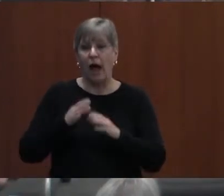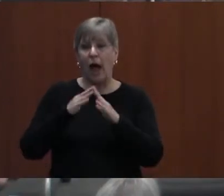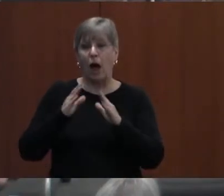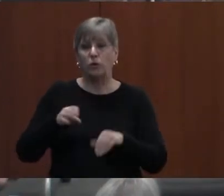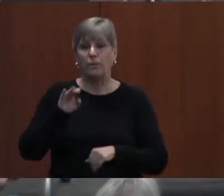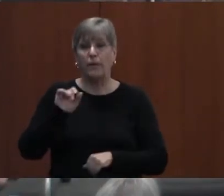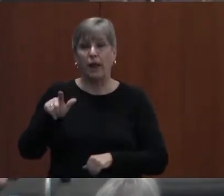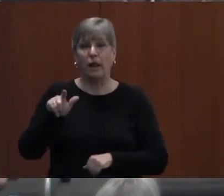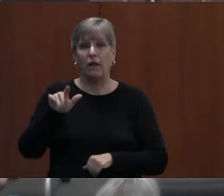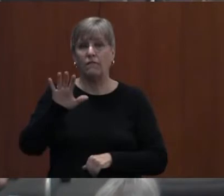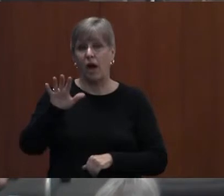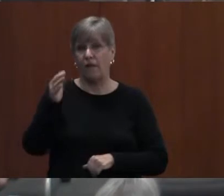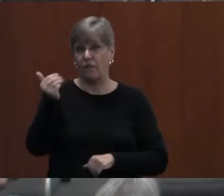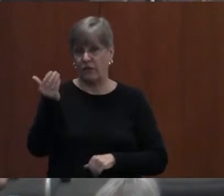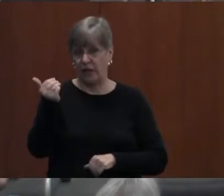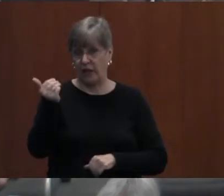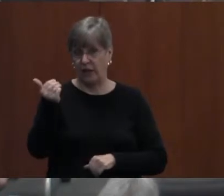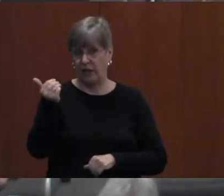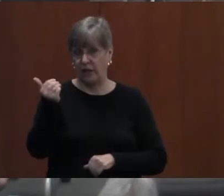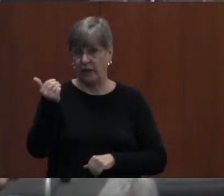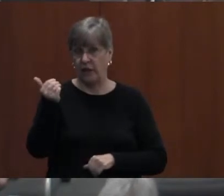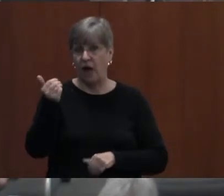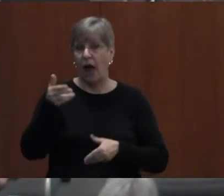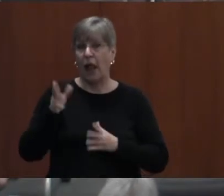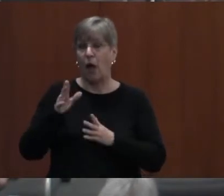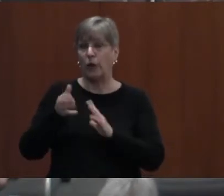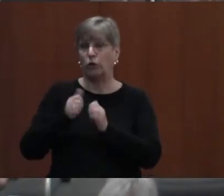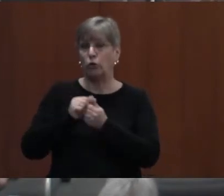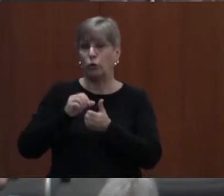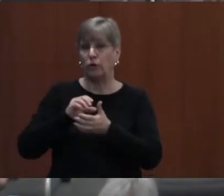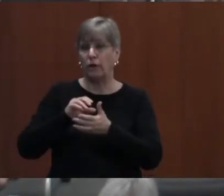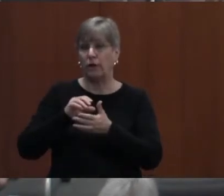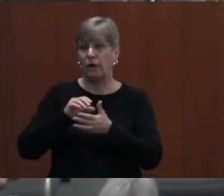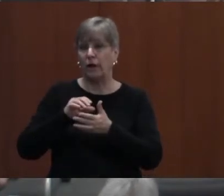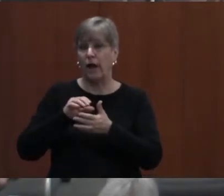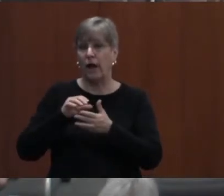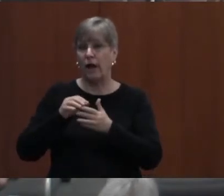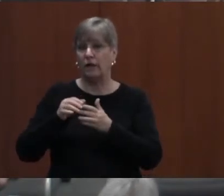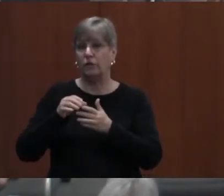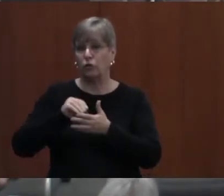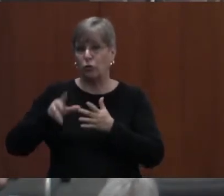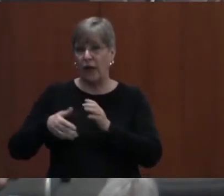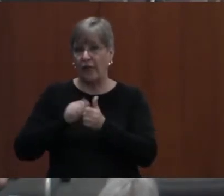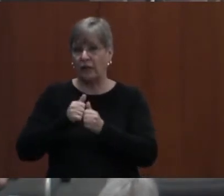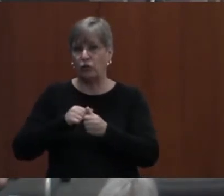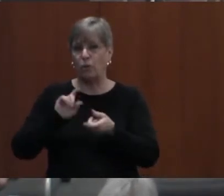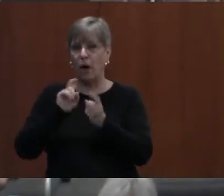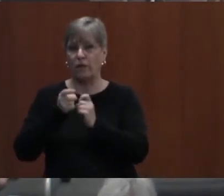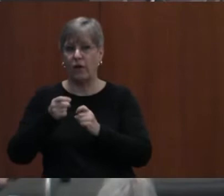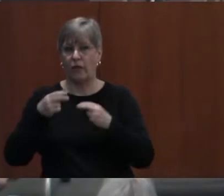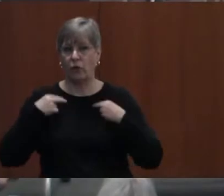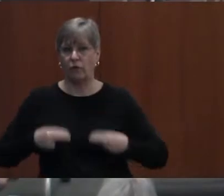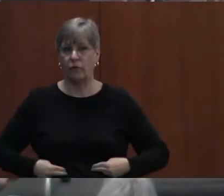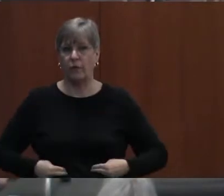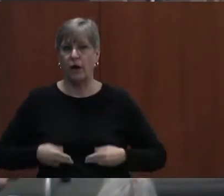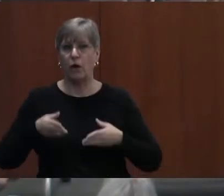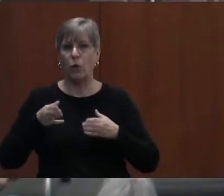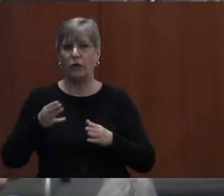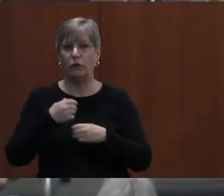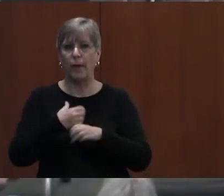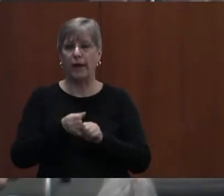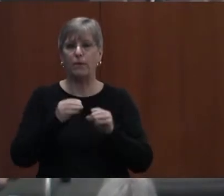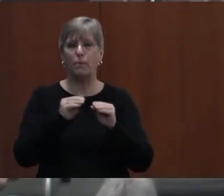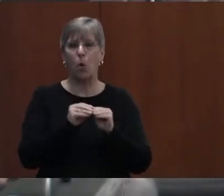Bill 515, which allows student athletes to modify their uniforms in ways that make them more